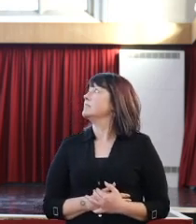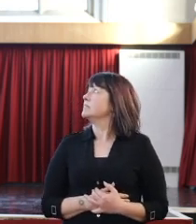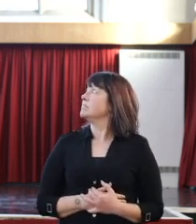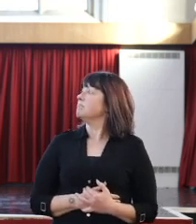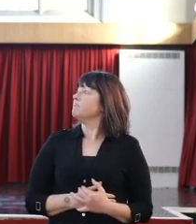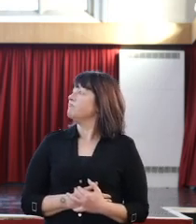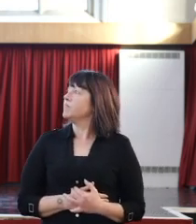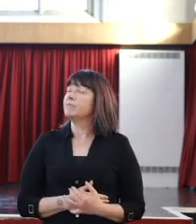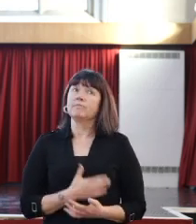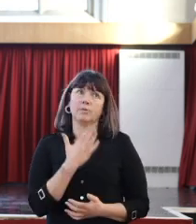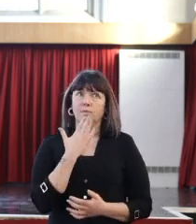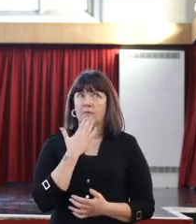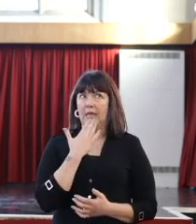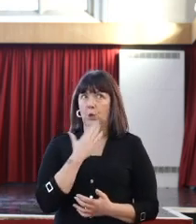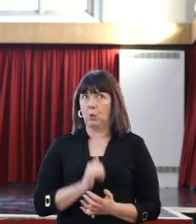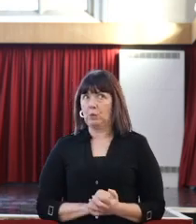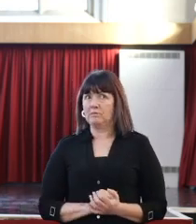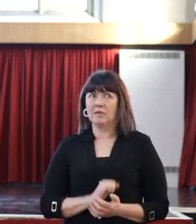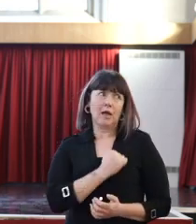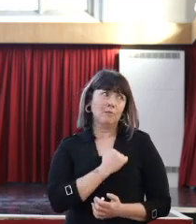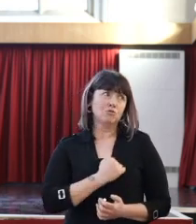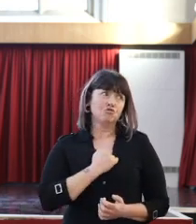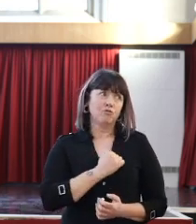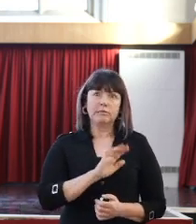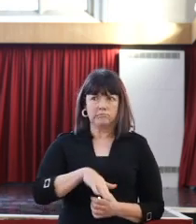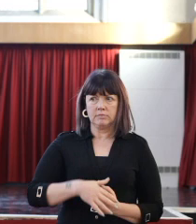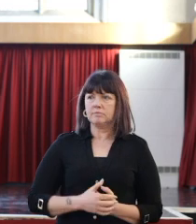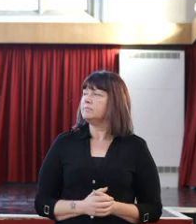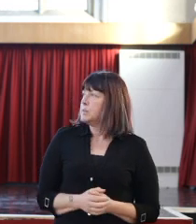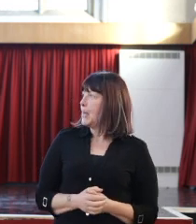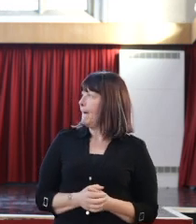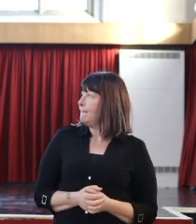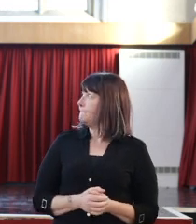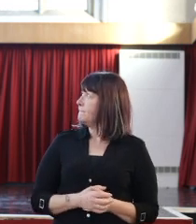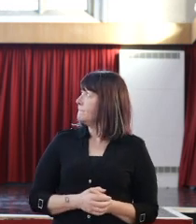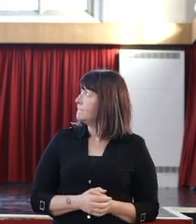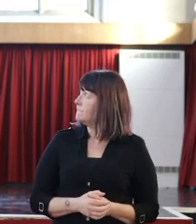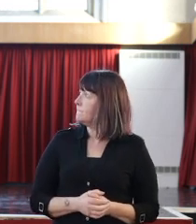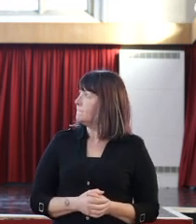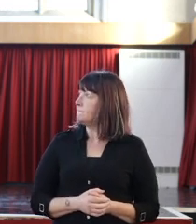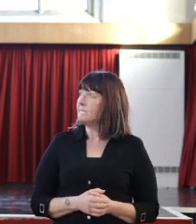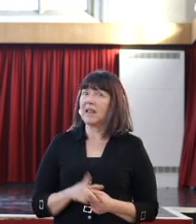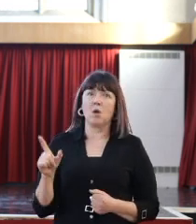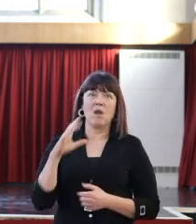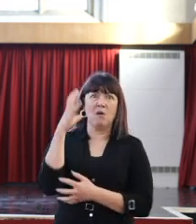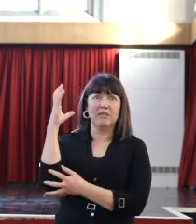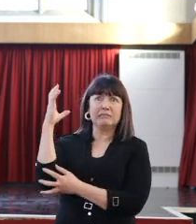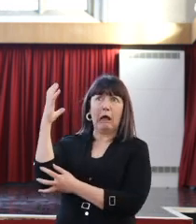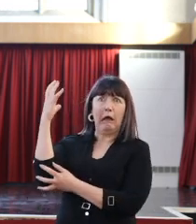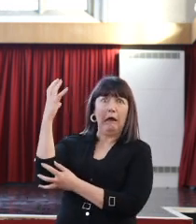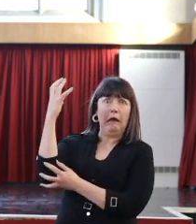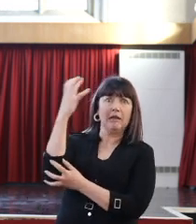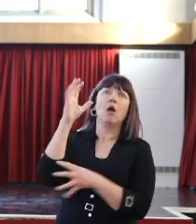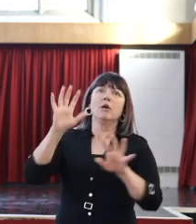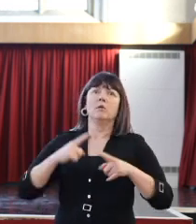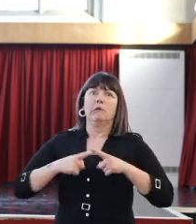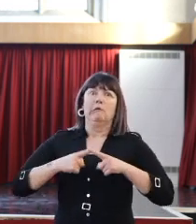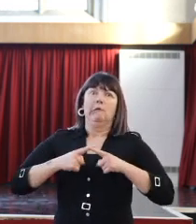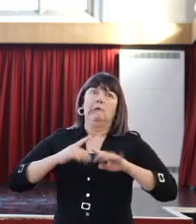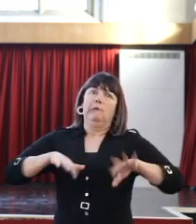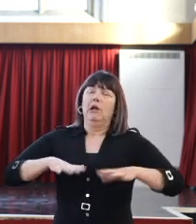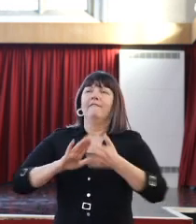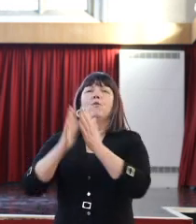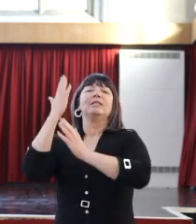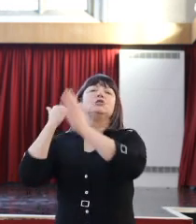It should Thank work. you. I'm so sorry. No, don't worry about it. So, oh no, the sun is moving. Okay, so a quick history lesson